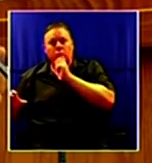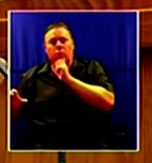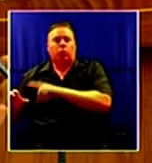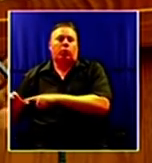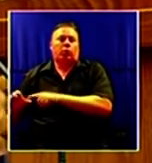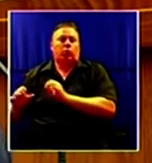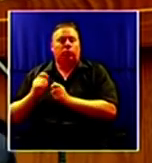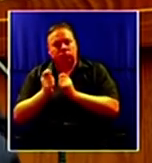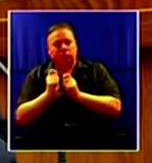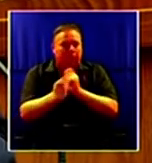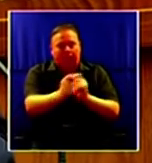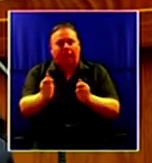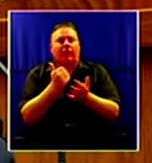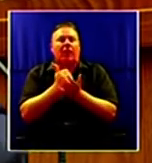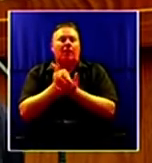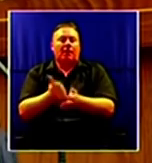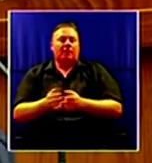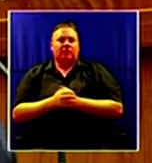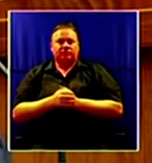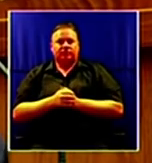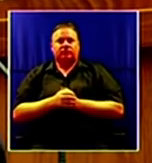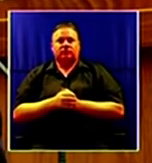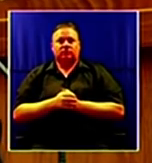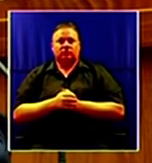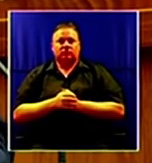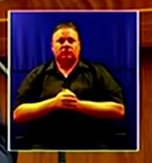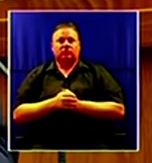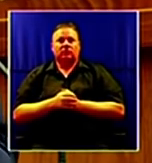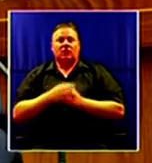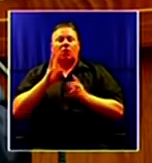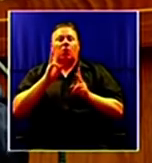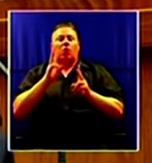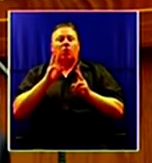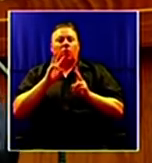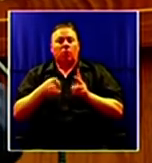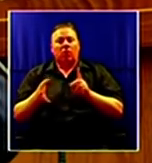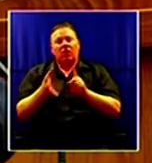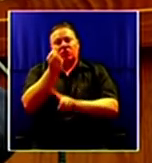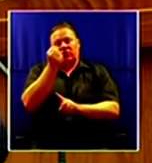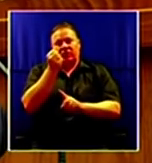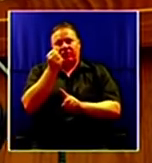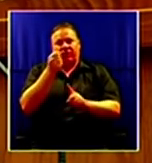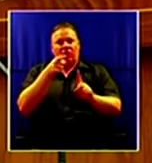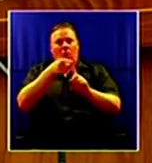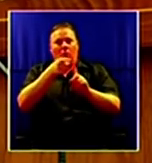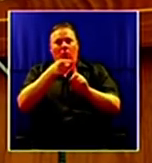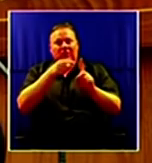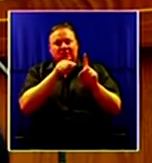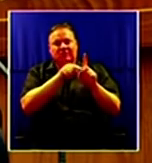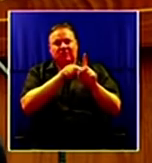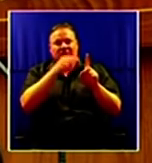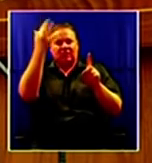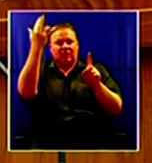With this framework, we are on track to achieve our goal of closing the main budget